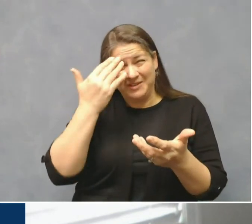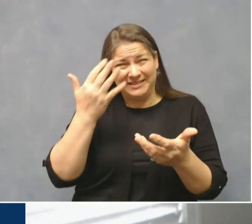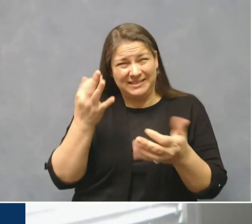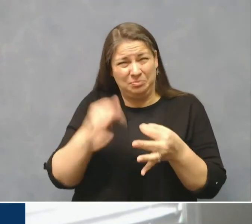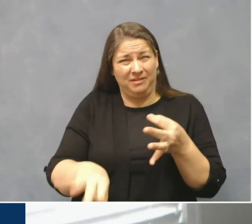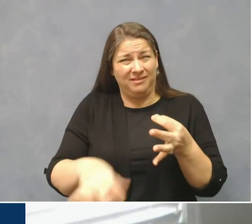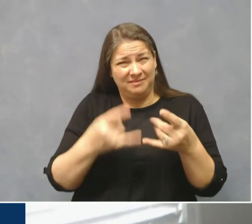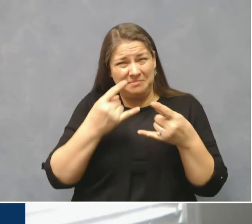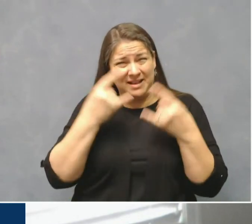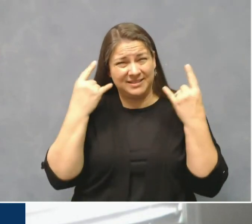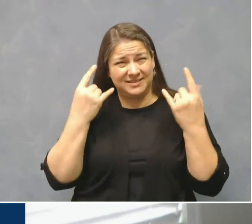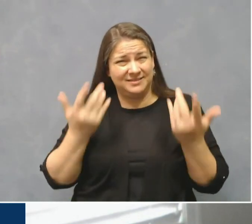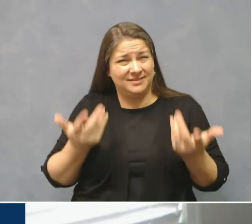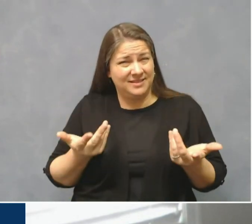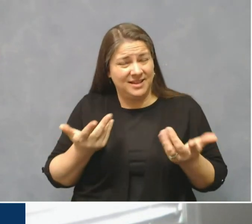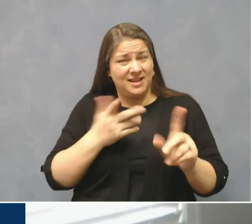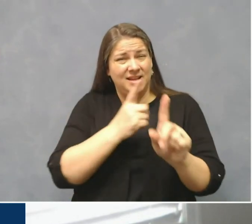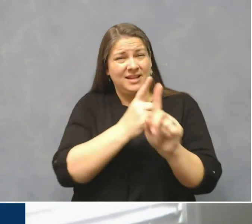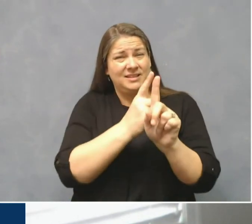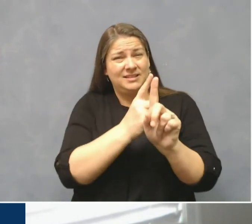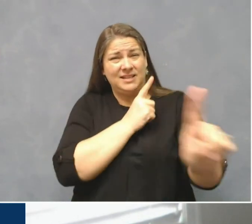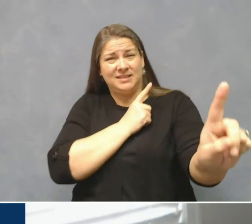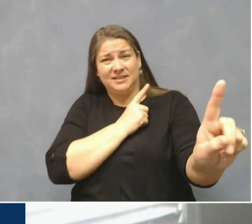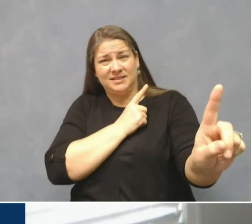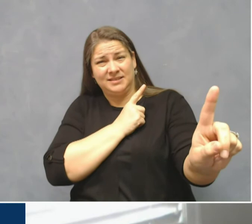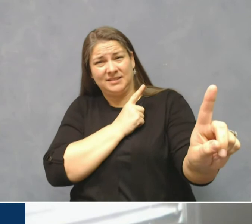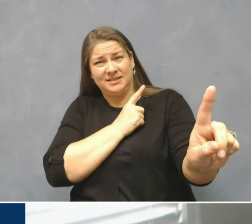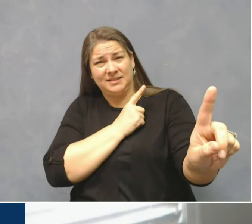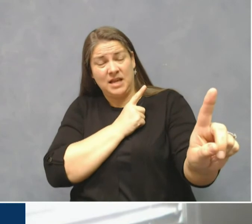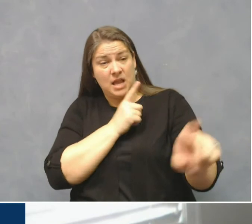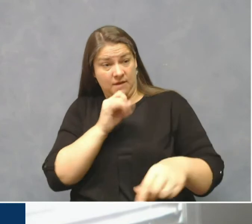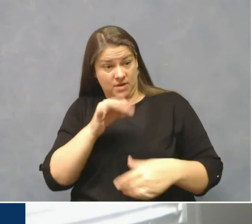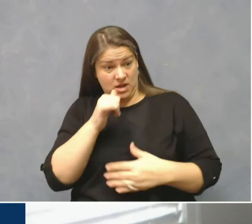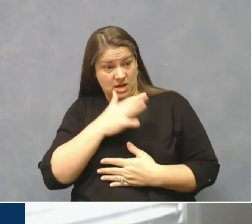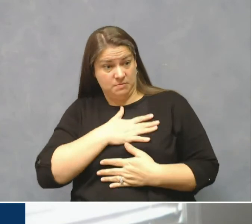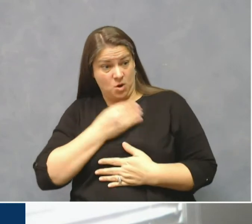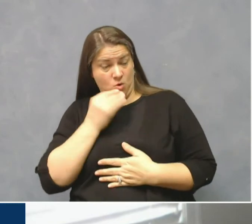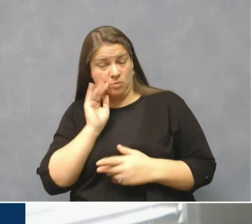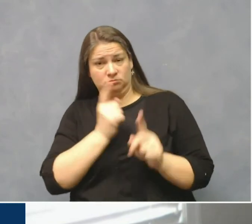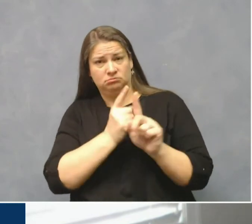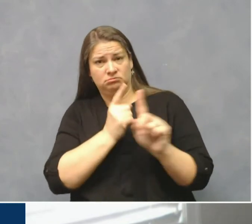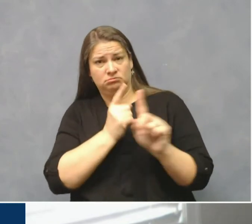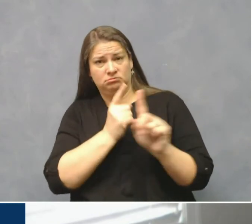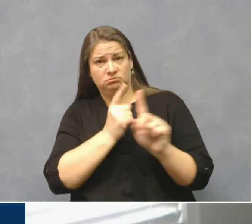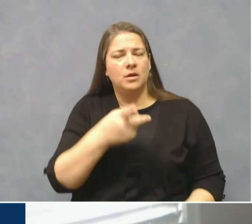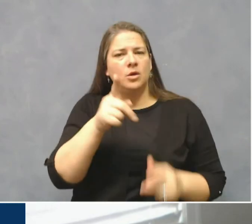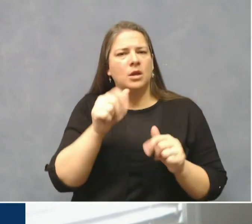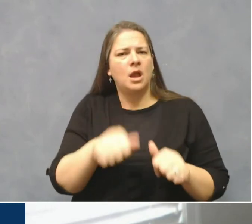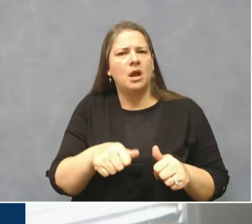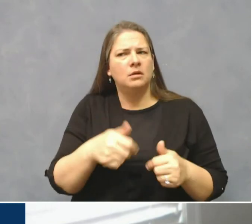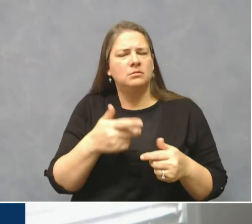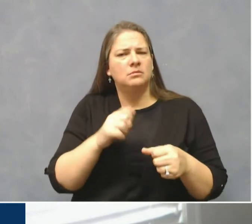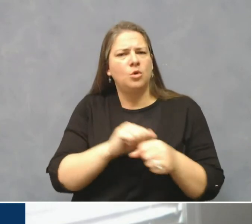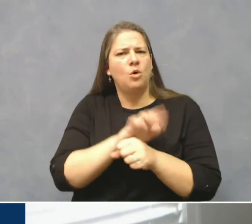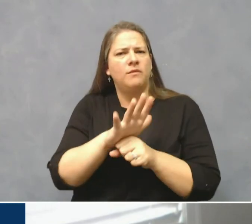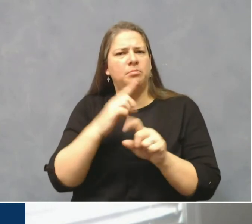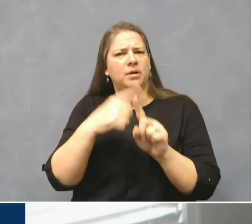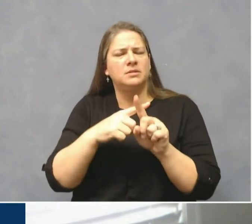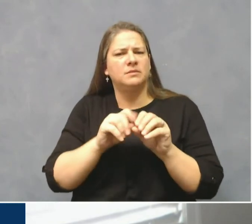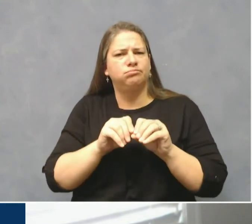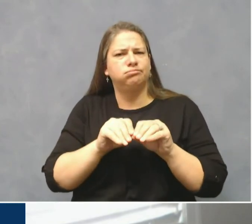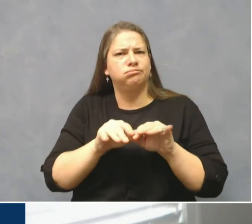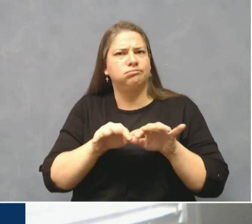6 feet away from everyone not inside your house. Every time we choose to disregard that, more people to get